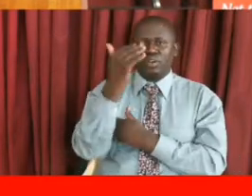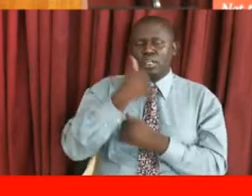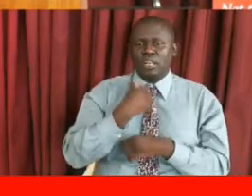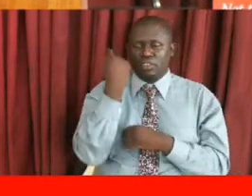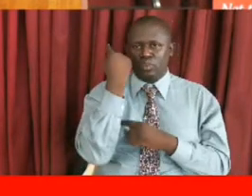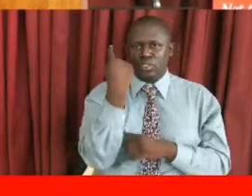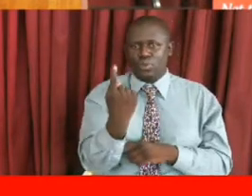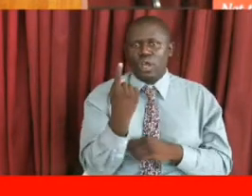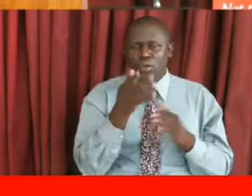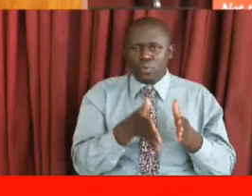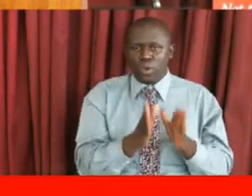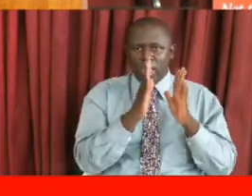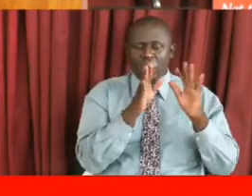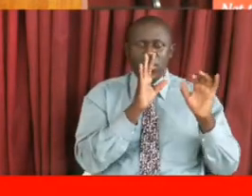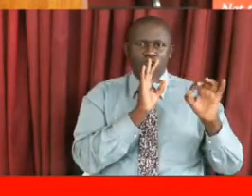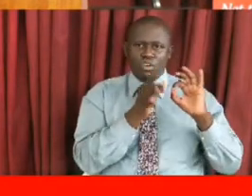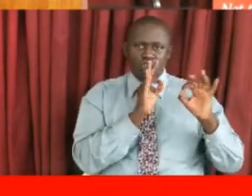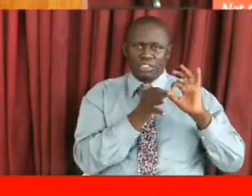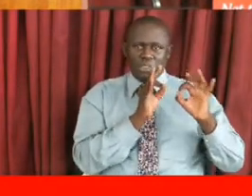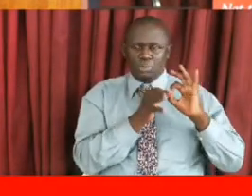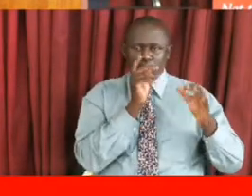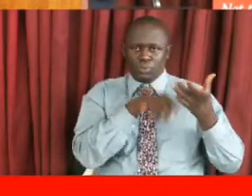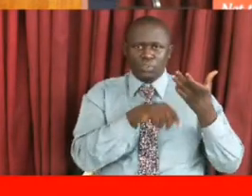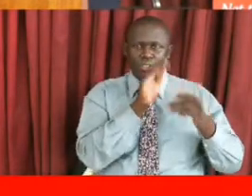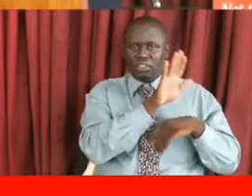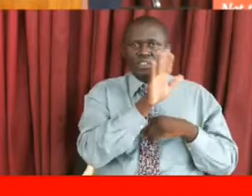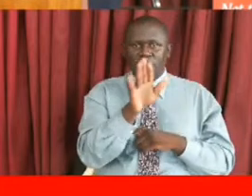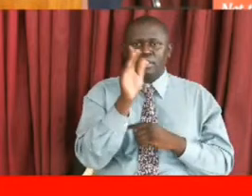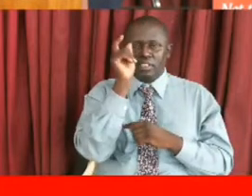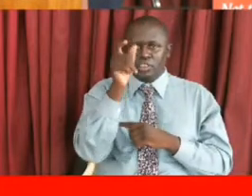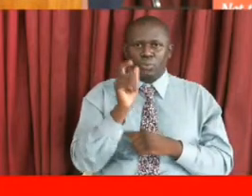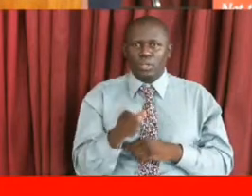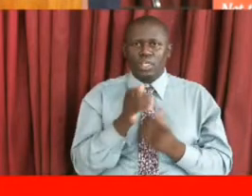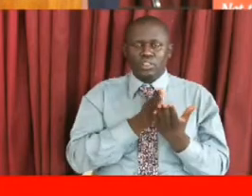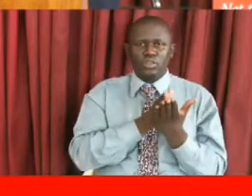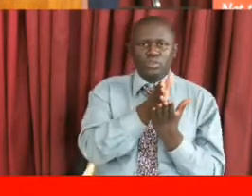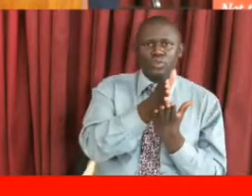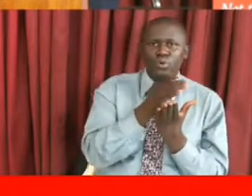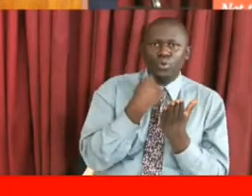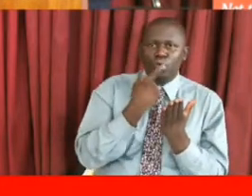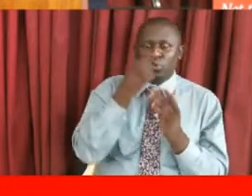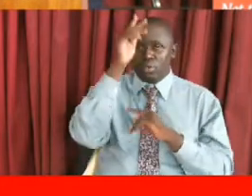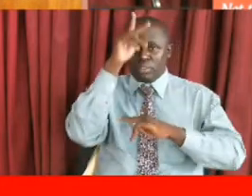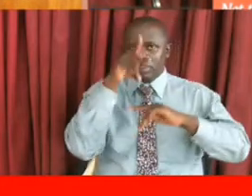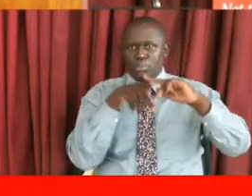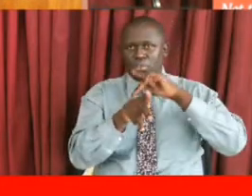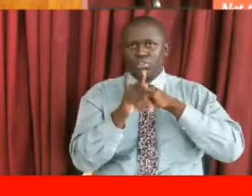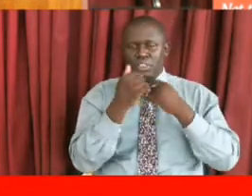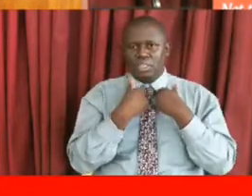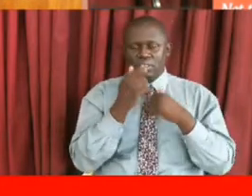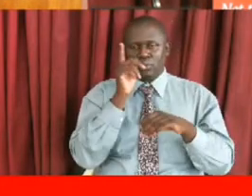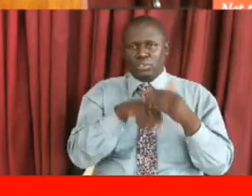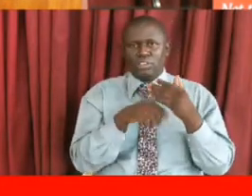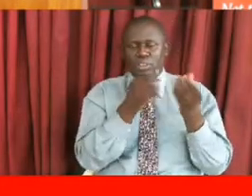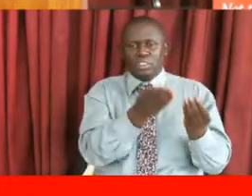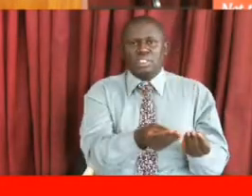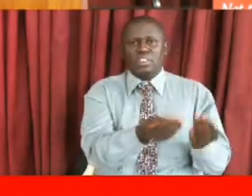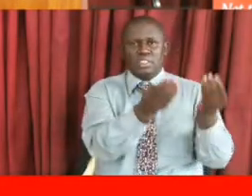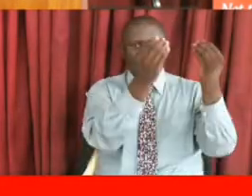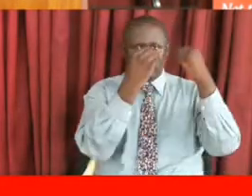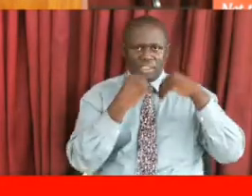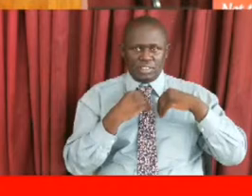way of interpreting his word that is through the prophet so if you have received the word from the